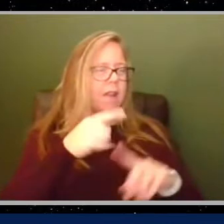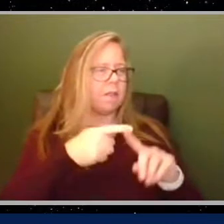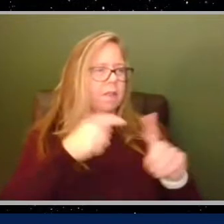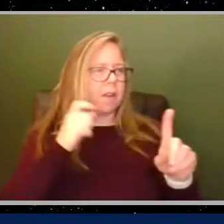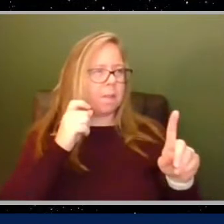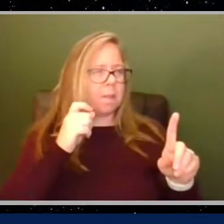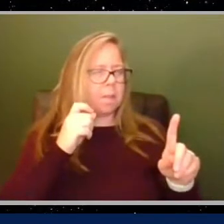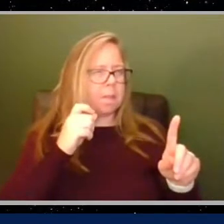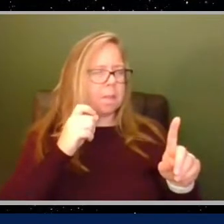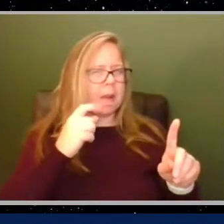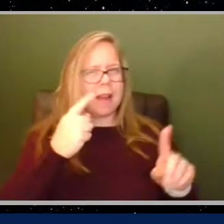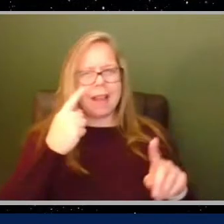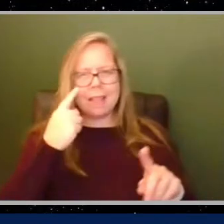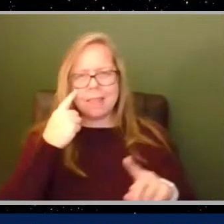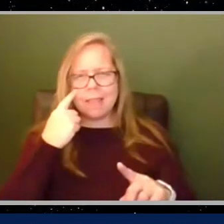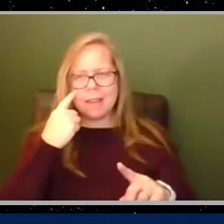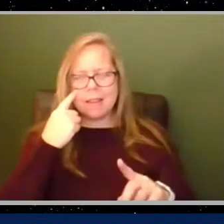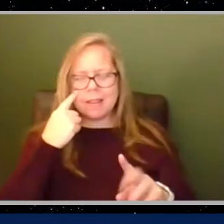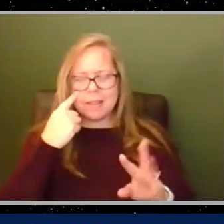I think it's,